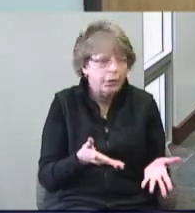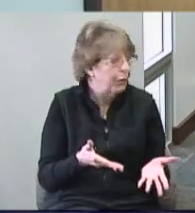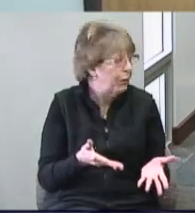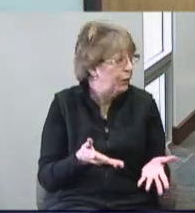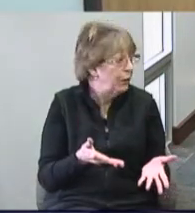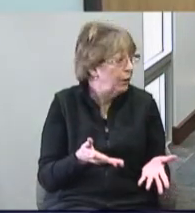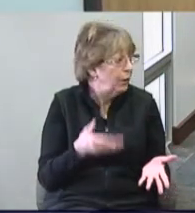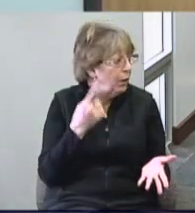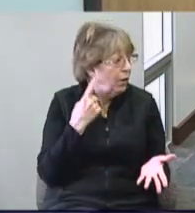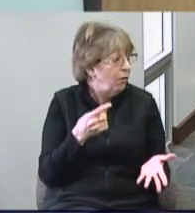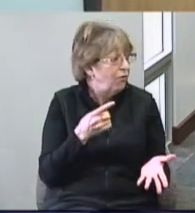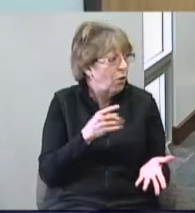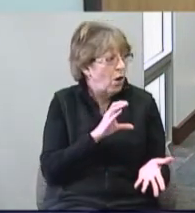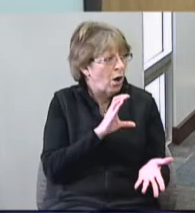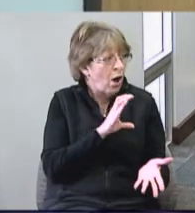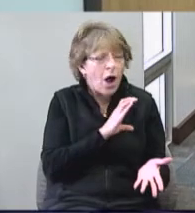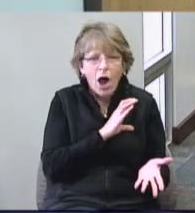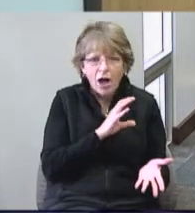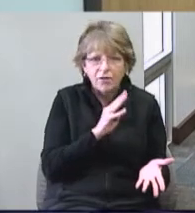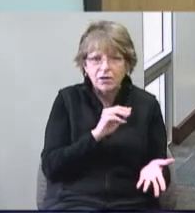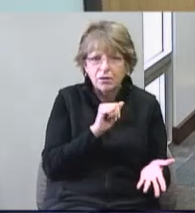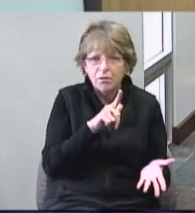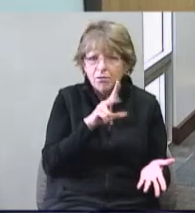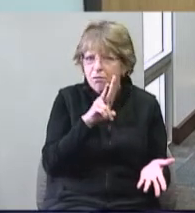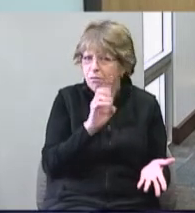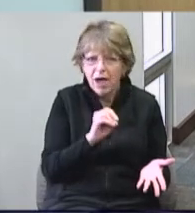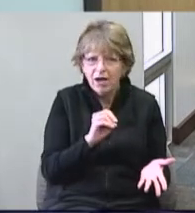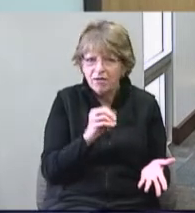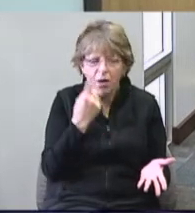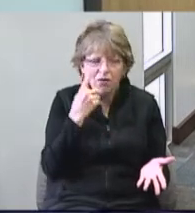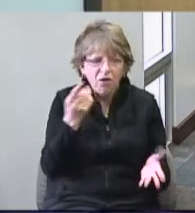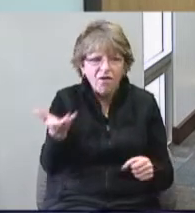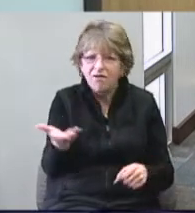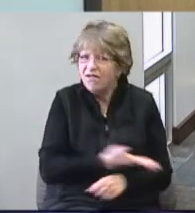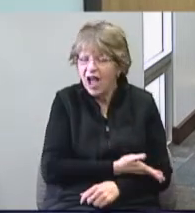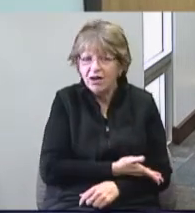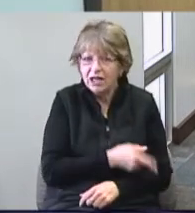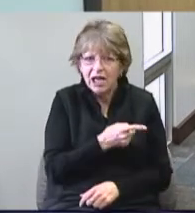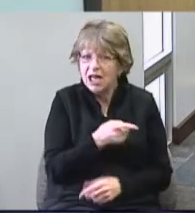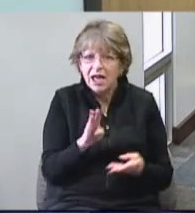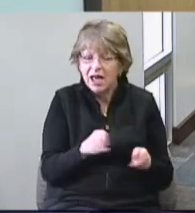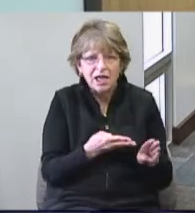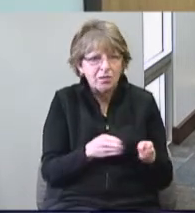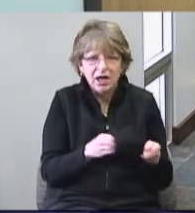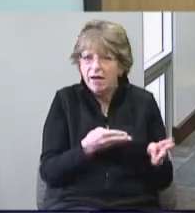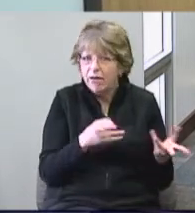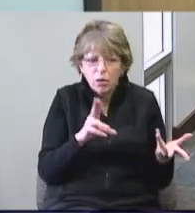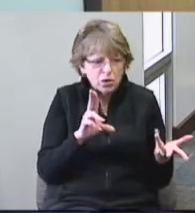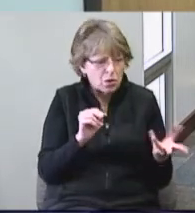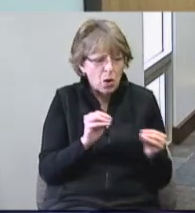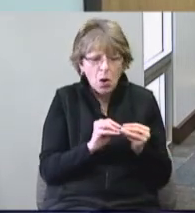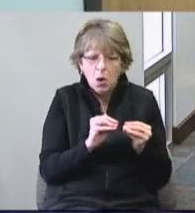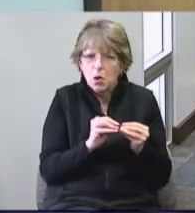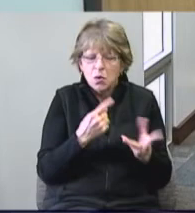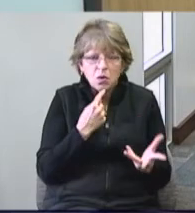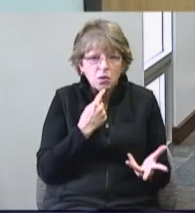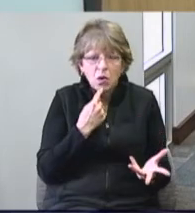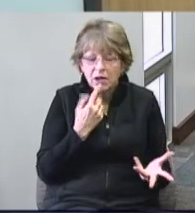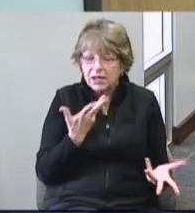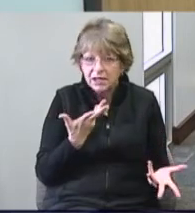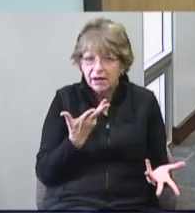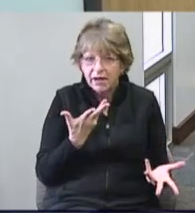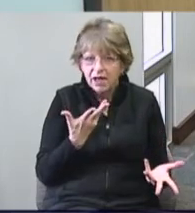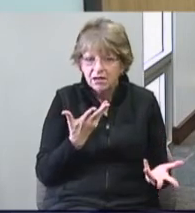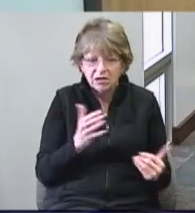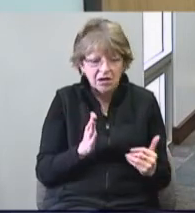for which Officer Malvo should have been terminated. His conduct was no more serious, one